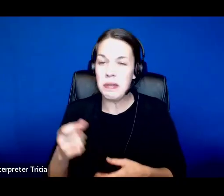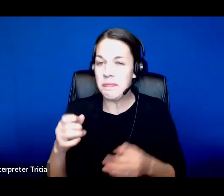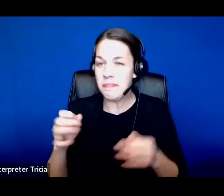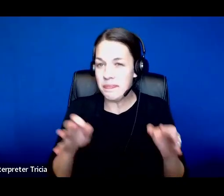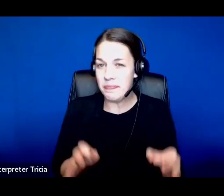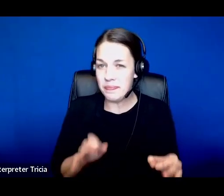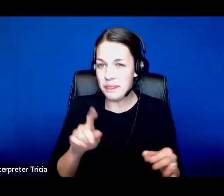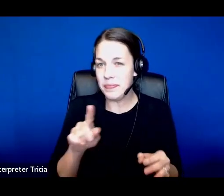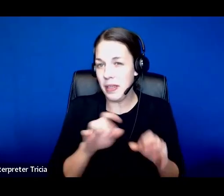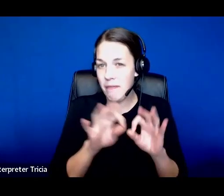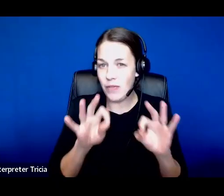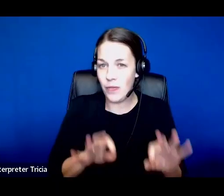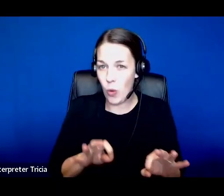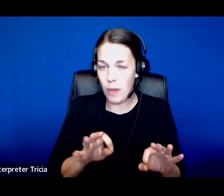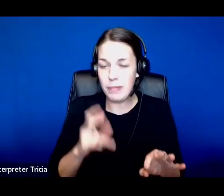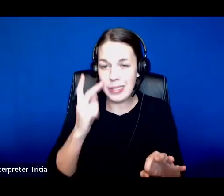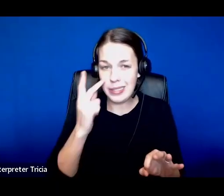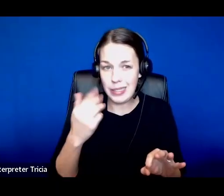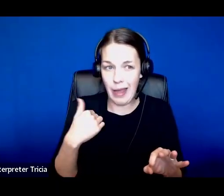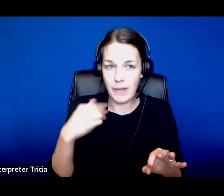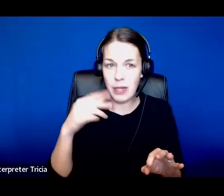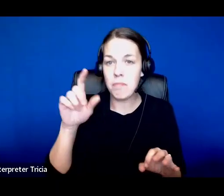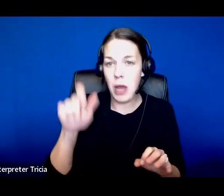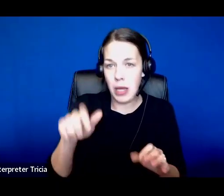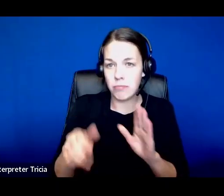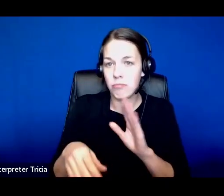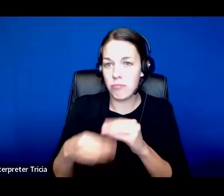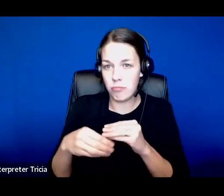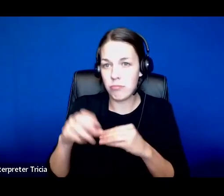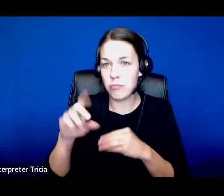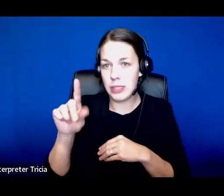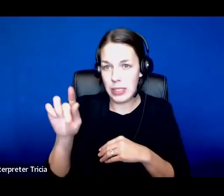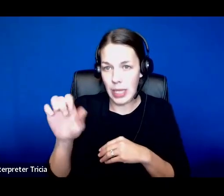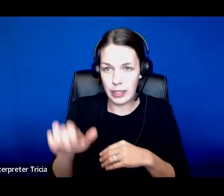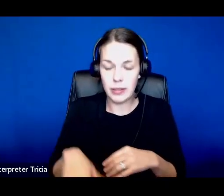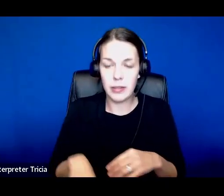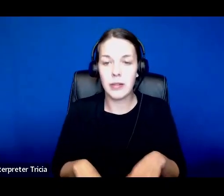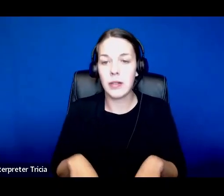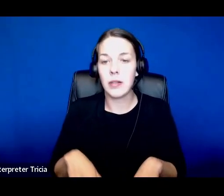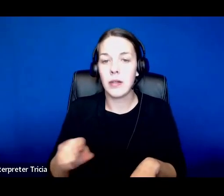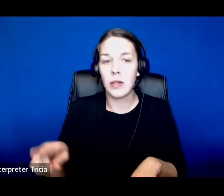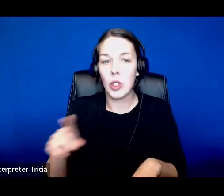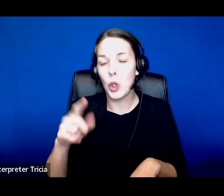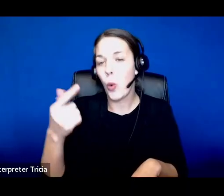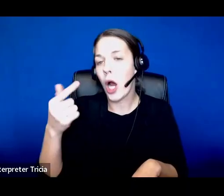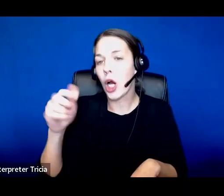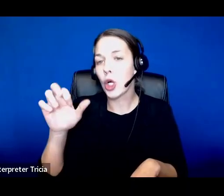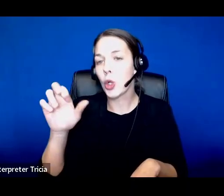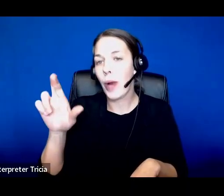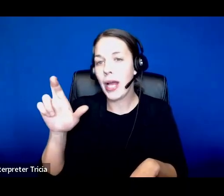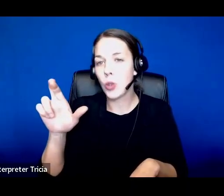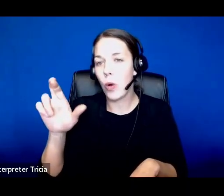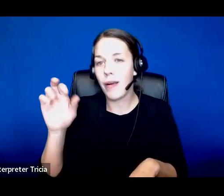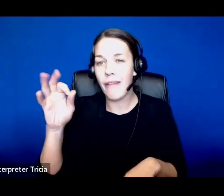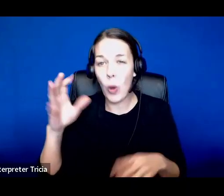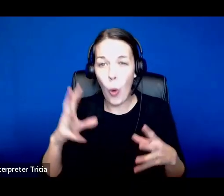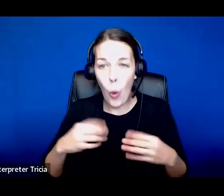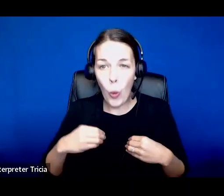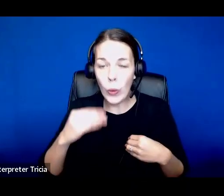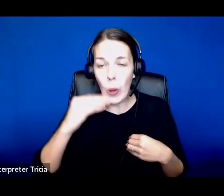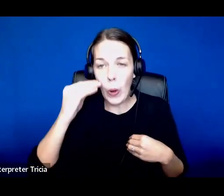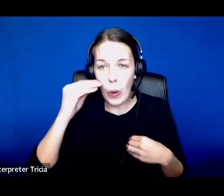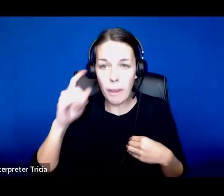explanation of the form. You can see you got to have a date on there. You are the grantor. If you own the house and you want to name